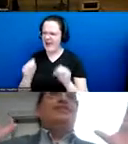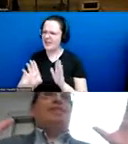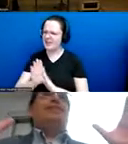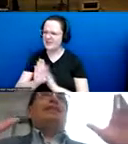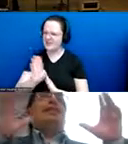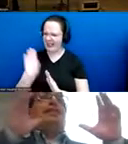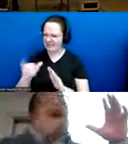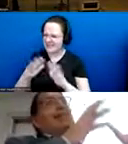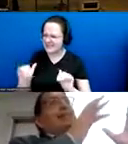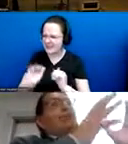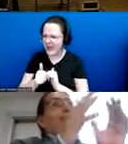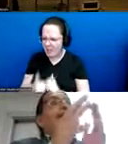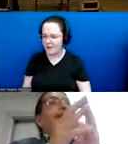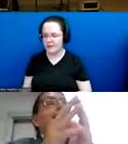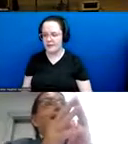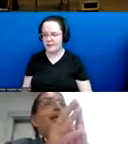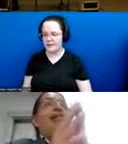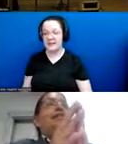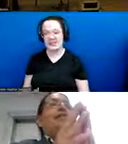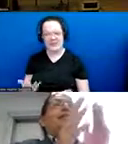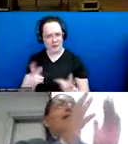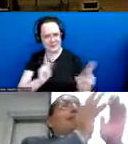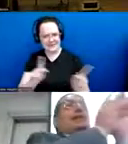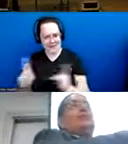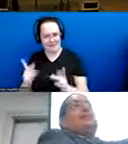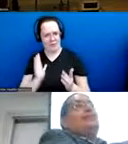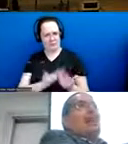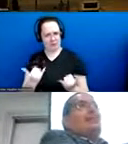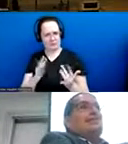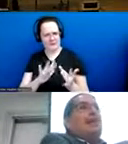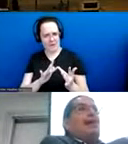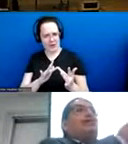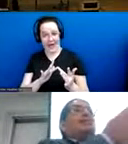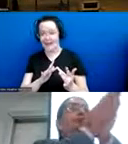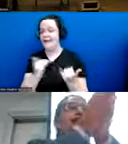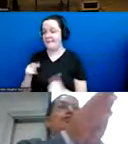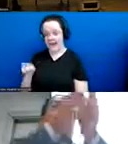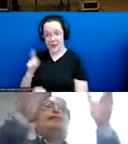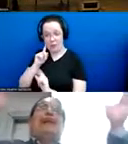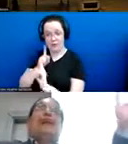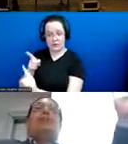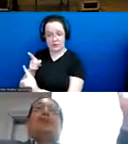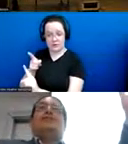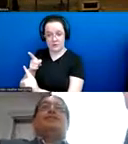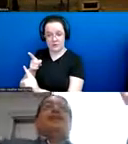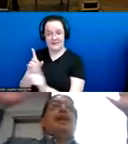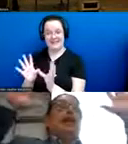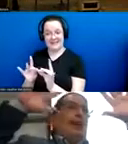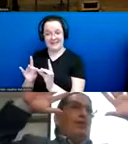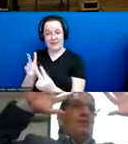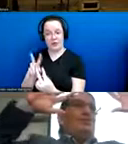a system akin to the internet that we have, but in which the task is now to distribute entangled